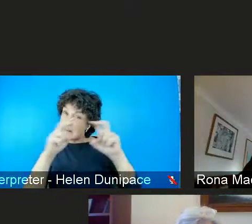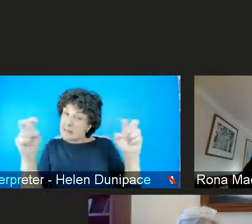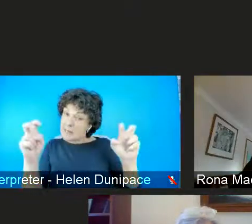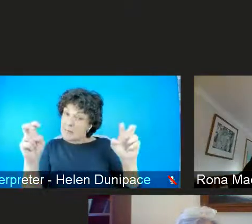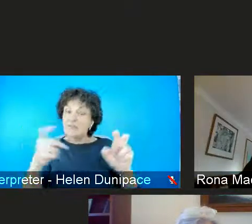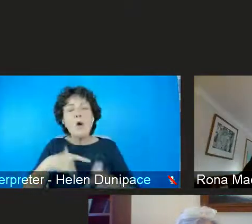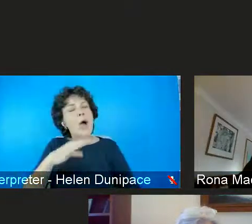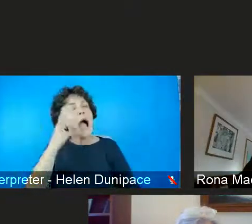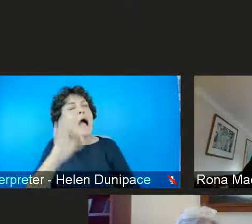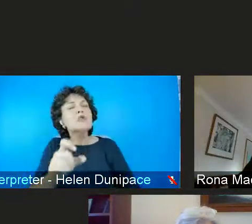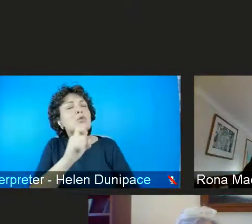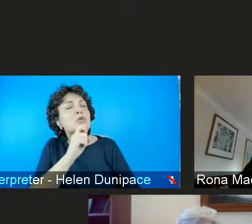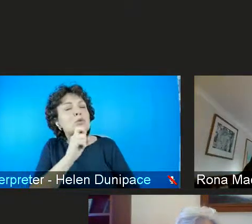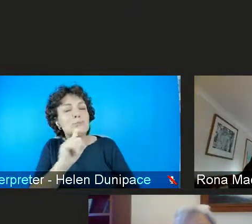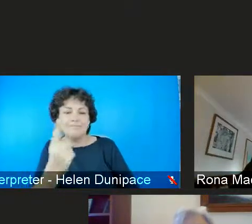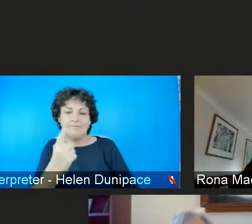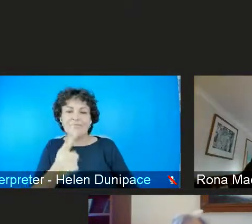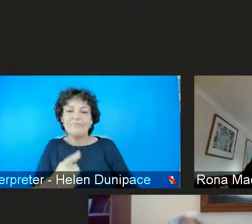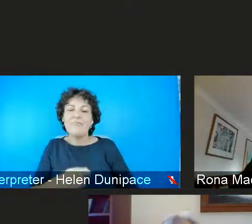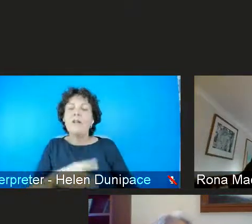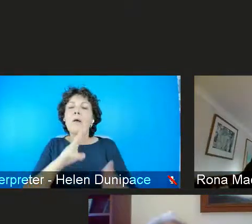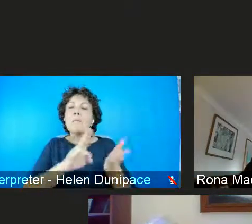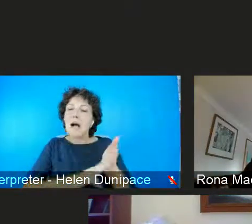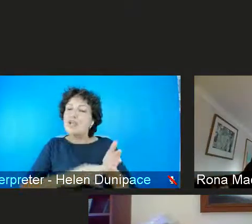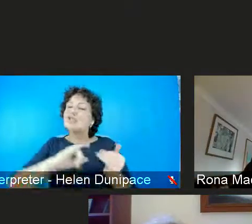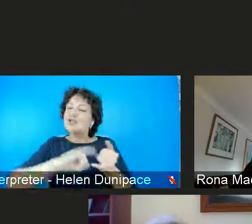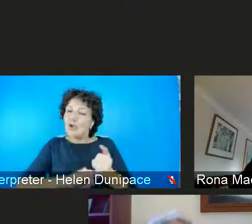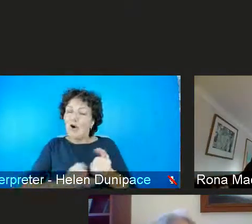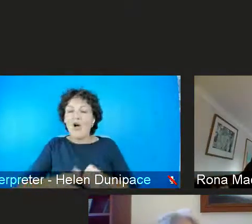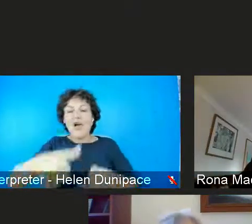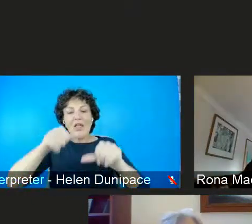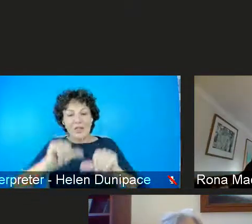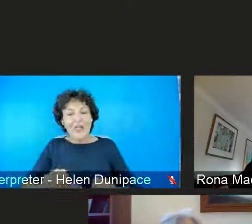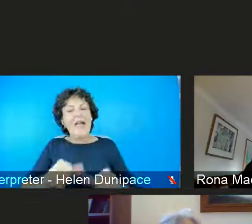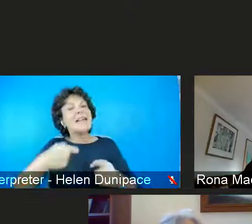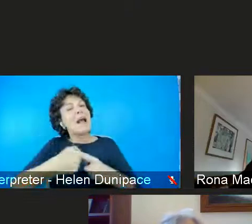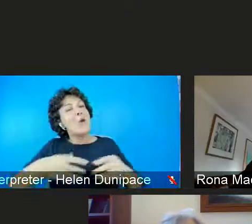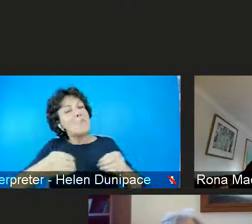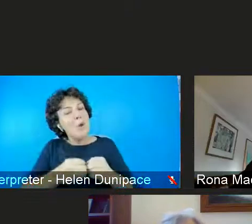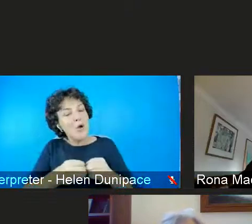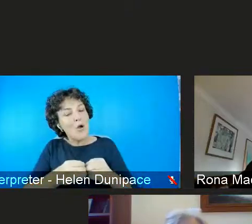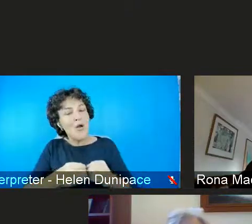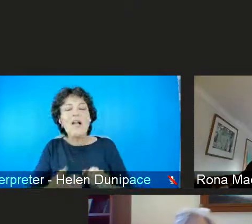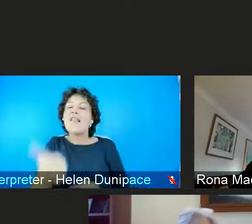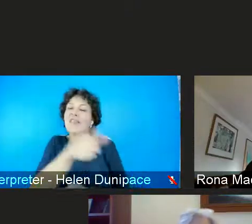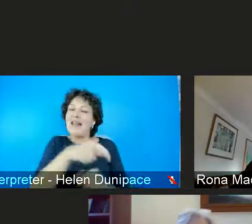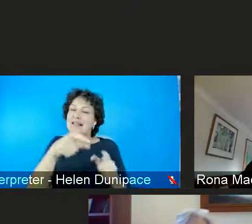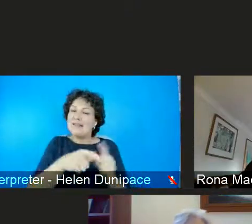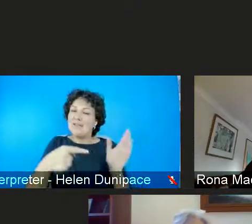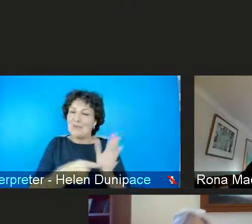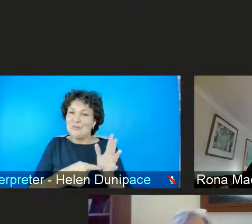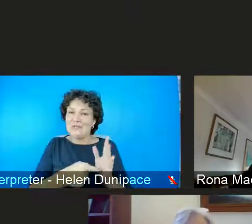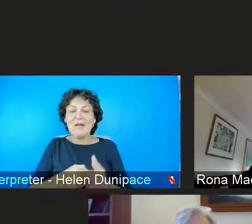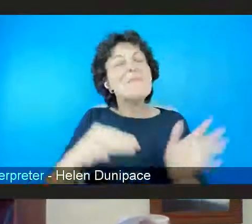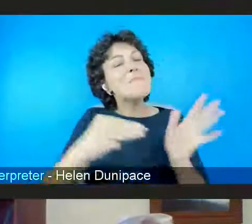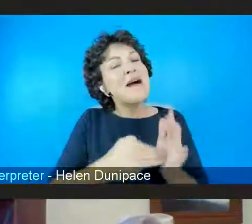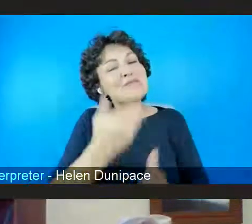to Dr. Marsha Scott, then Professor Karen Boyle, and then to Davie Thompson. Marsha.